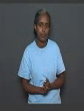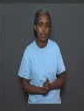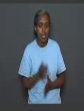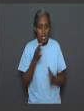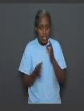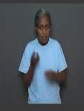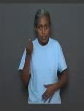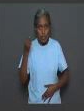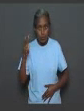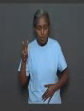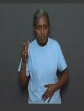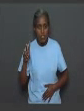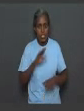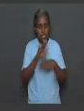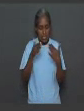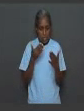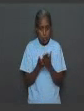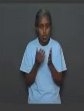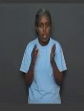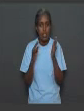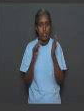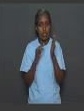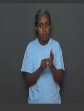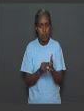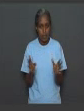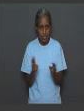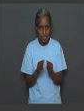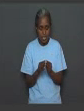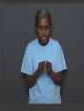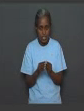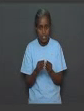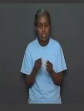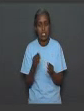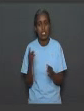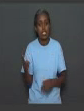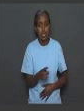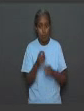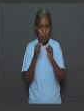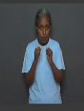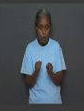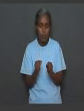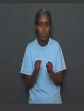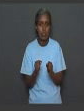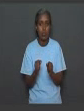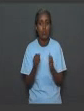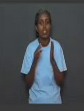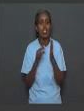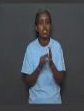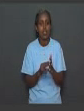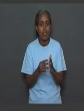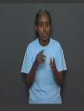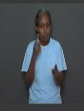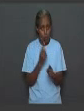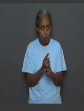If 12 is the total sample set, then the probability of the event